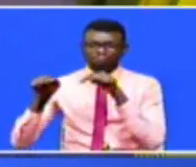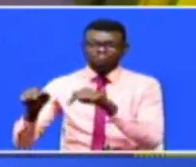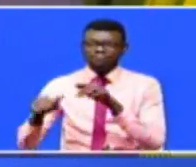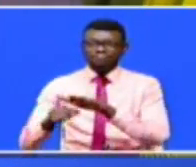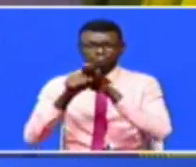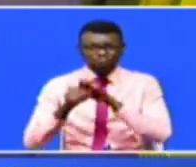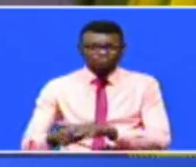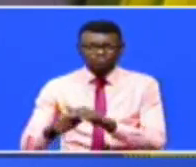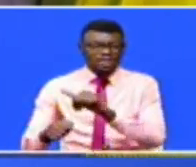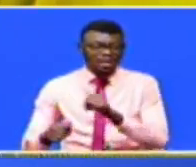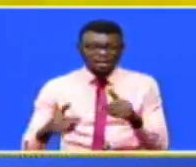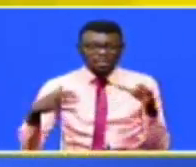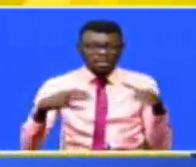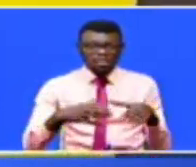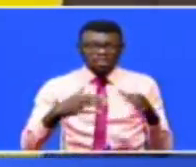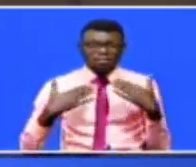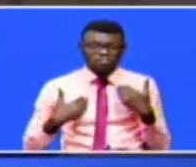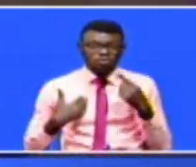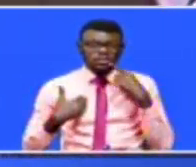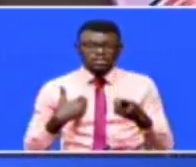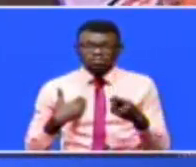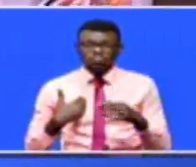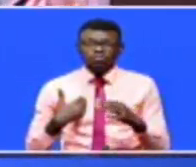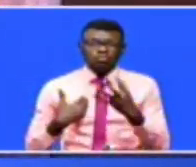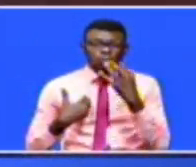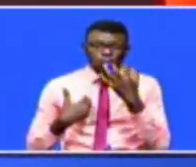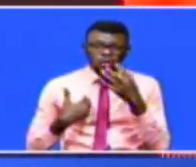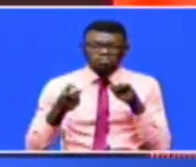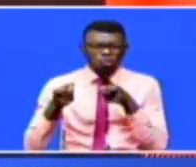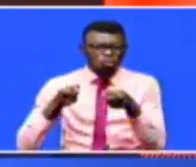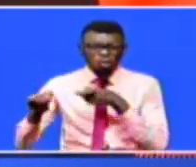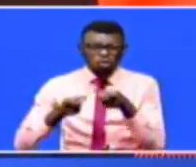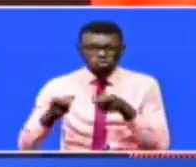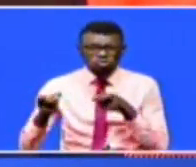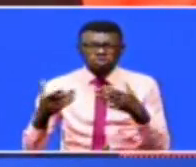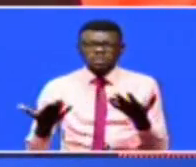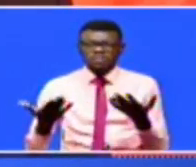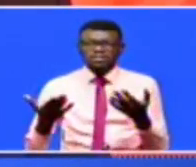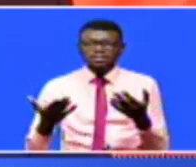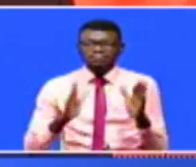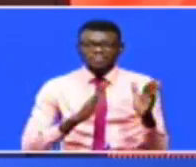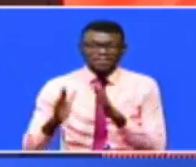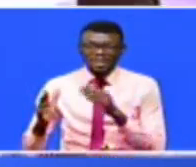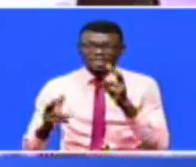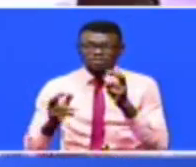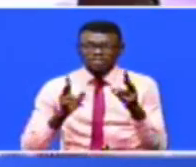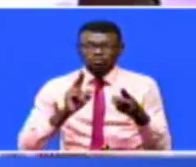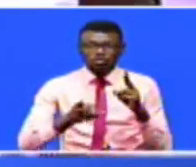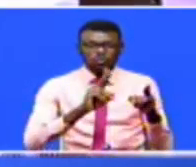partners. Insiders indicating that ODM is rocking the boat from within for 2022 political